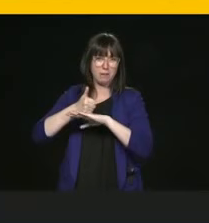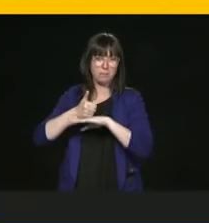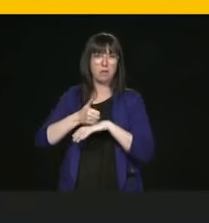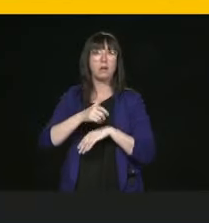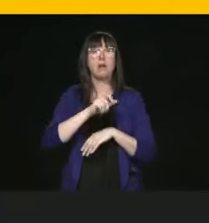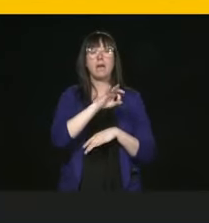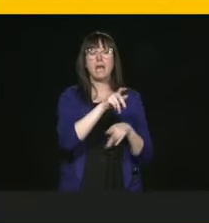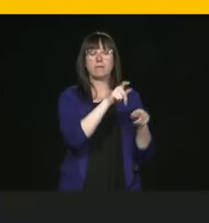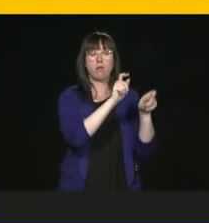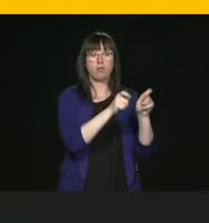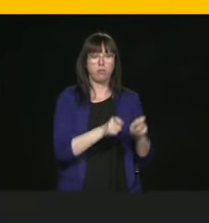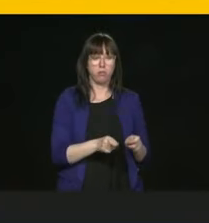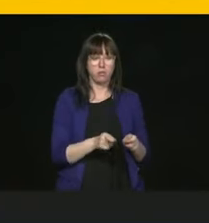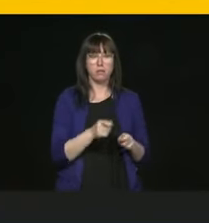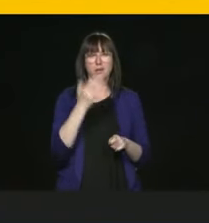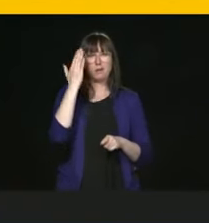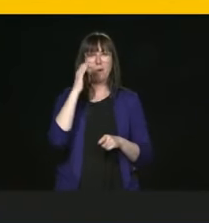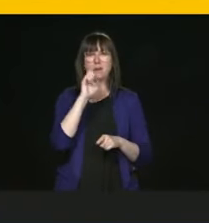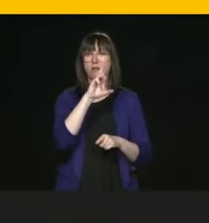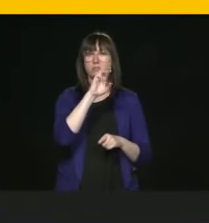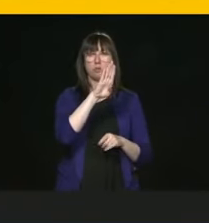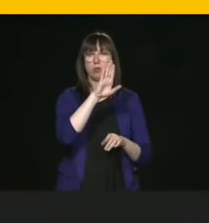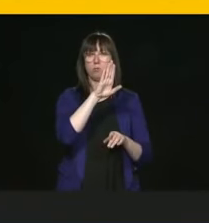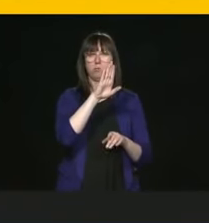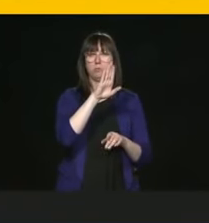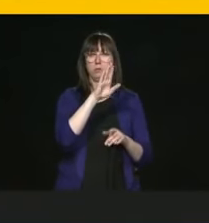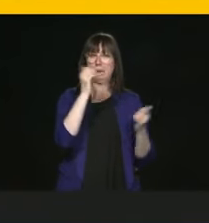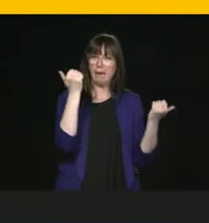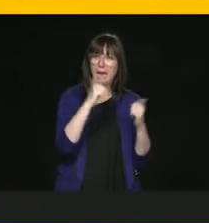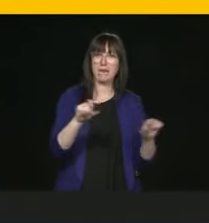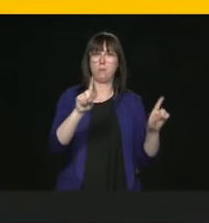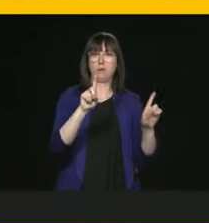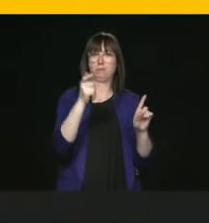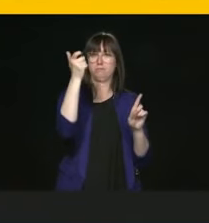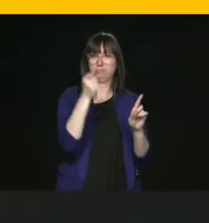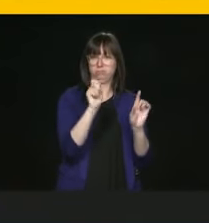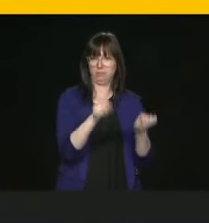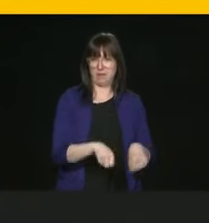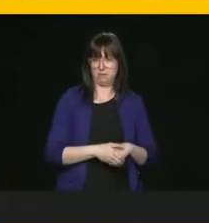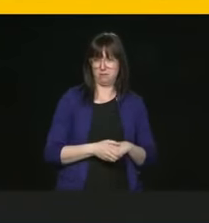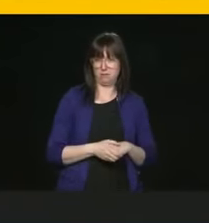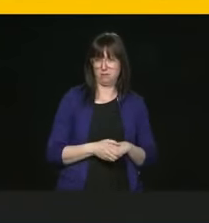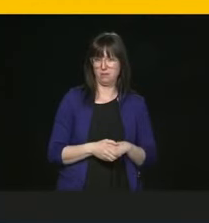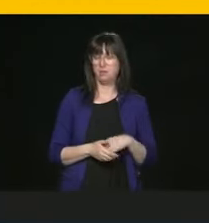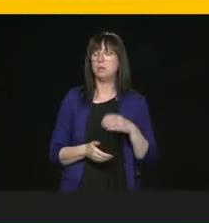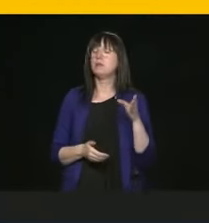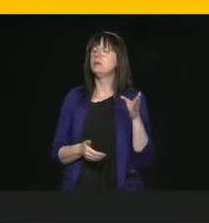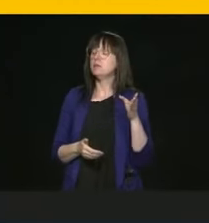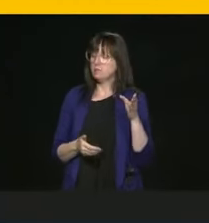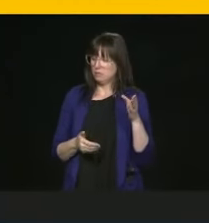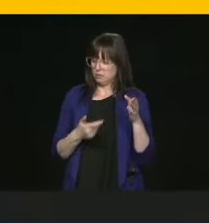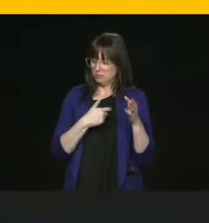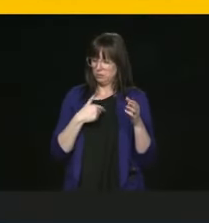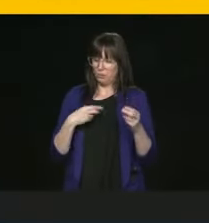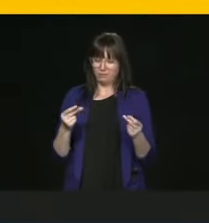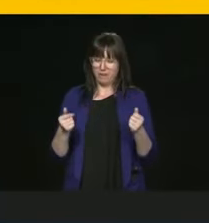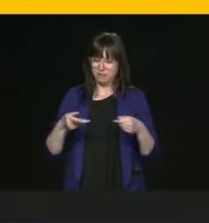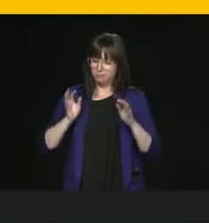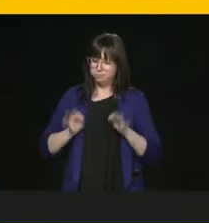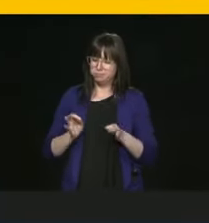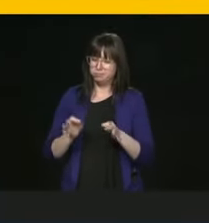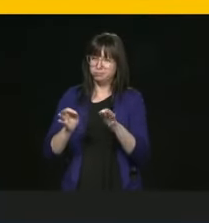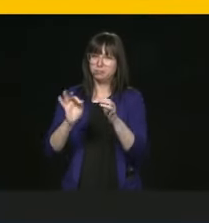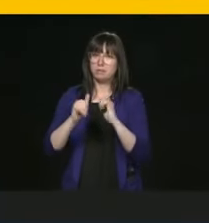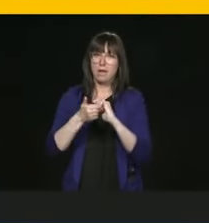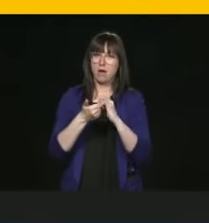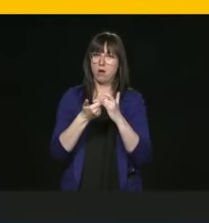why not just make the CERB universal? We moved very quickly on replacing income